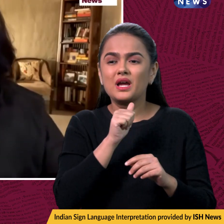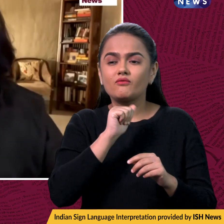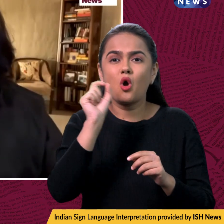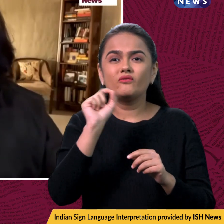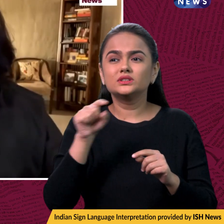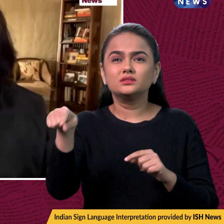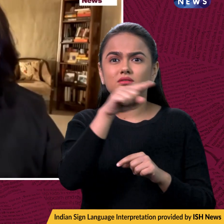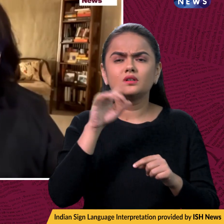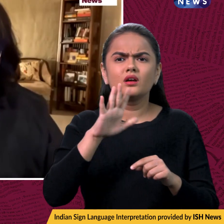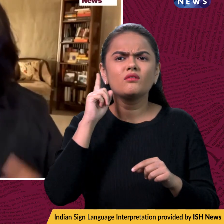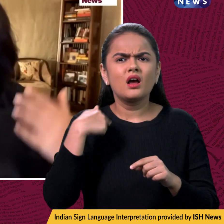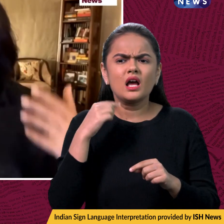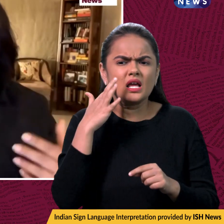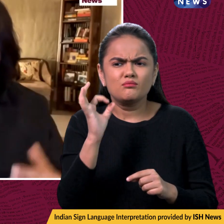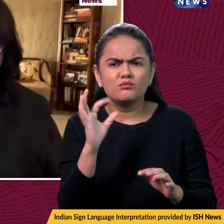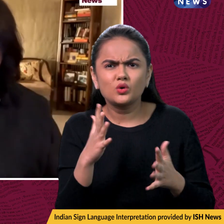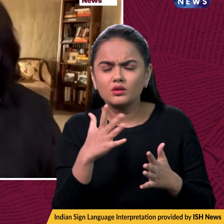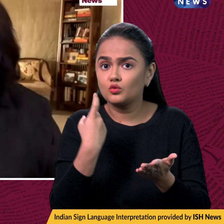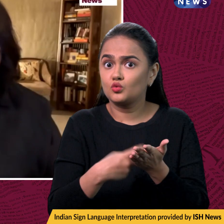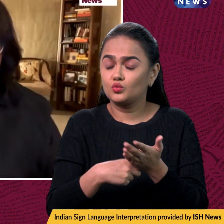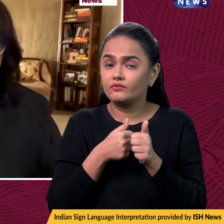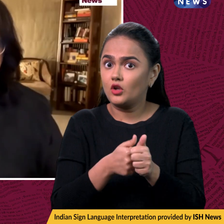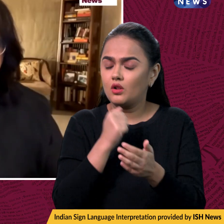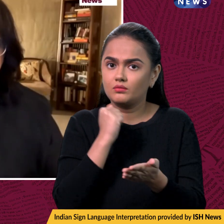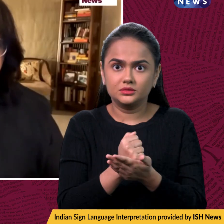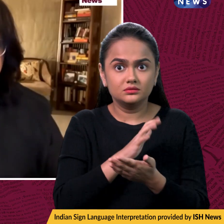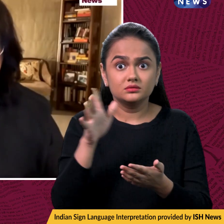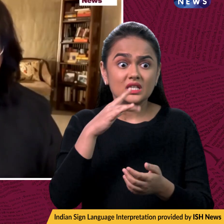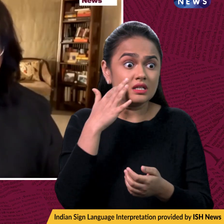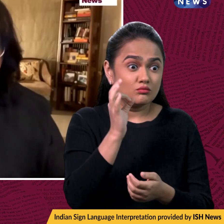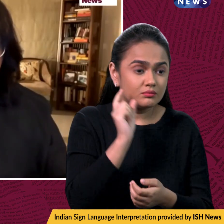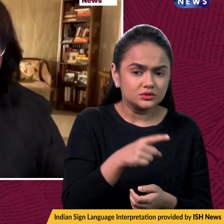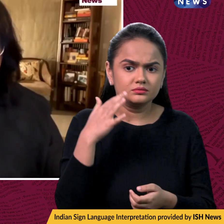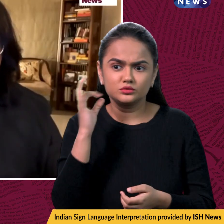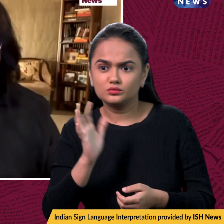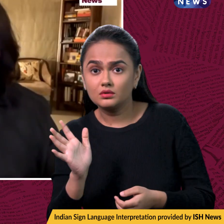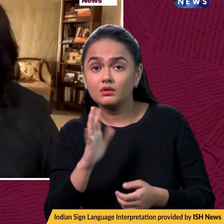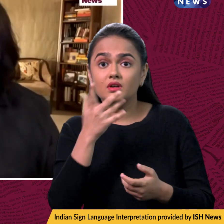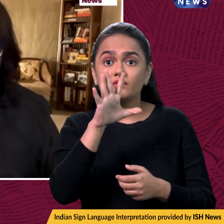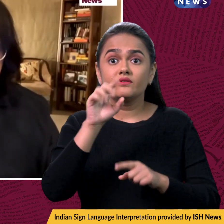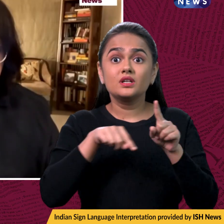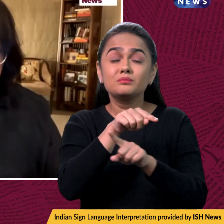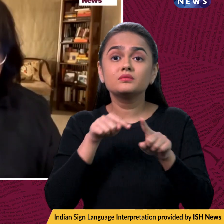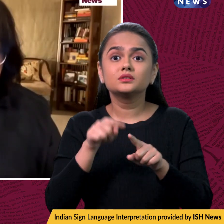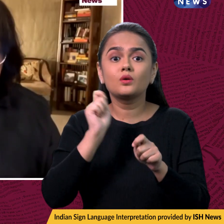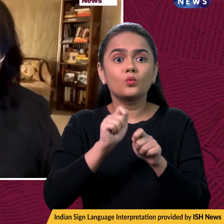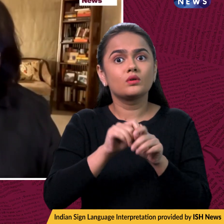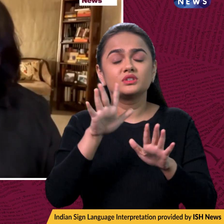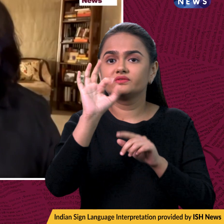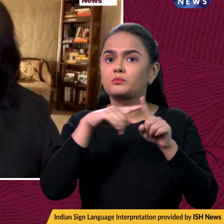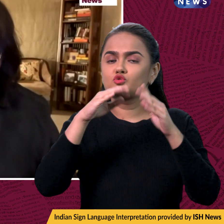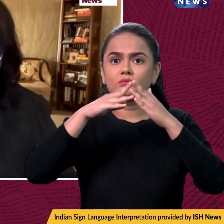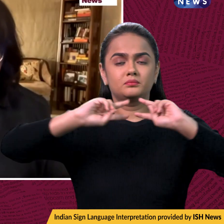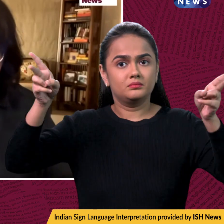private offices which are non-essential, and you can look at the rules specifically for what is essential and not, will function only with 50% capacity,